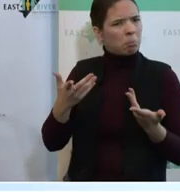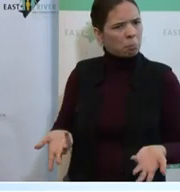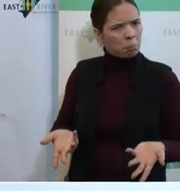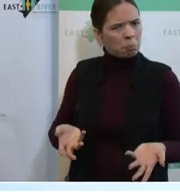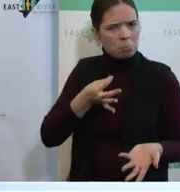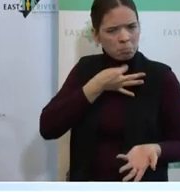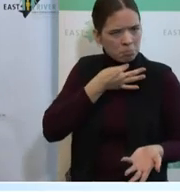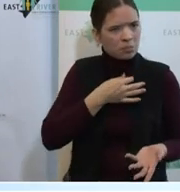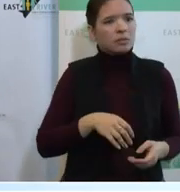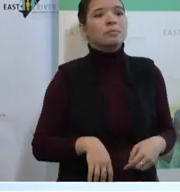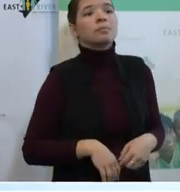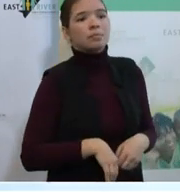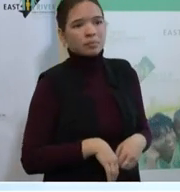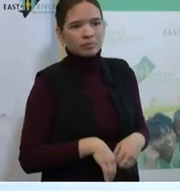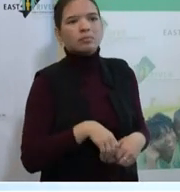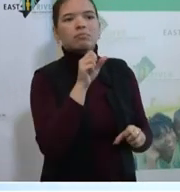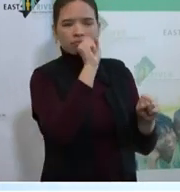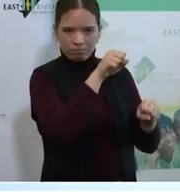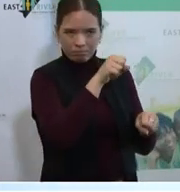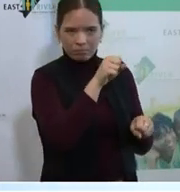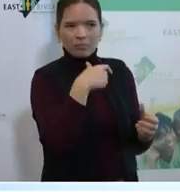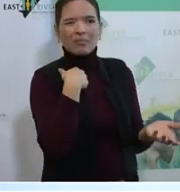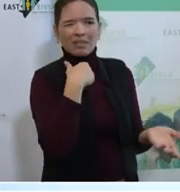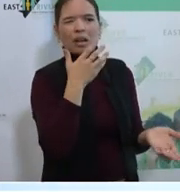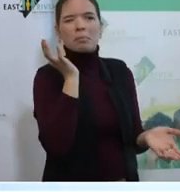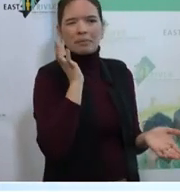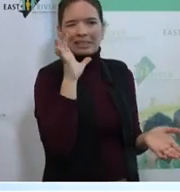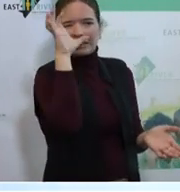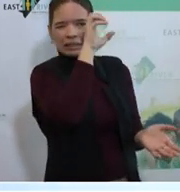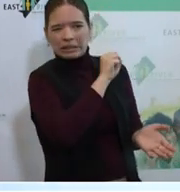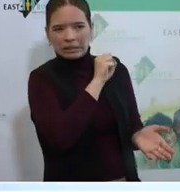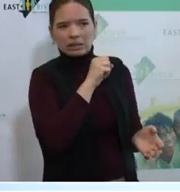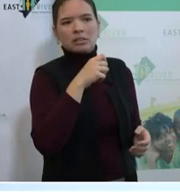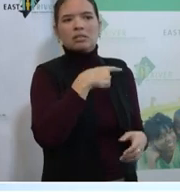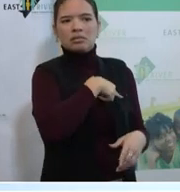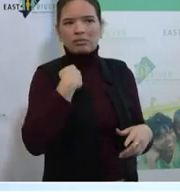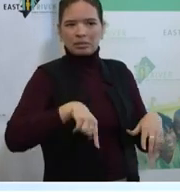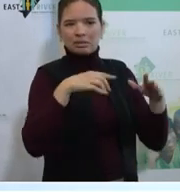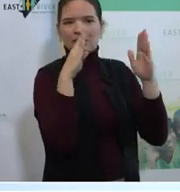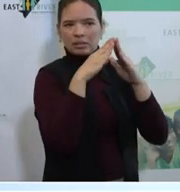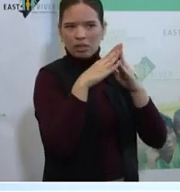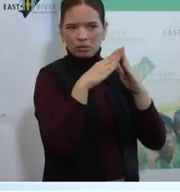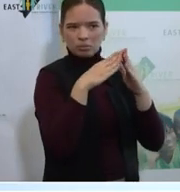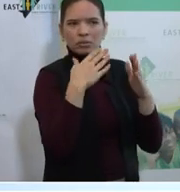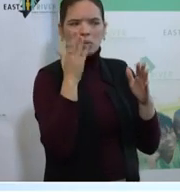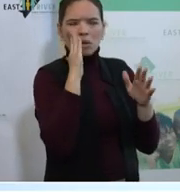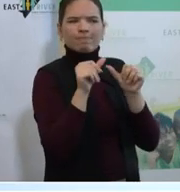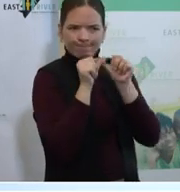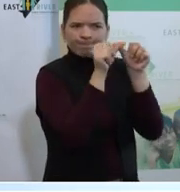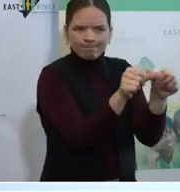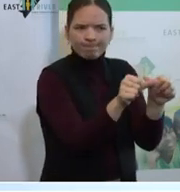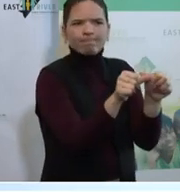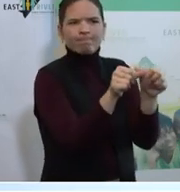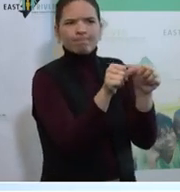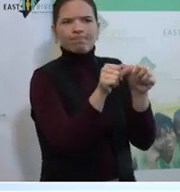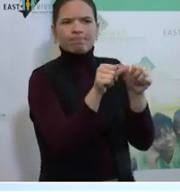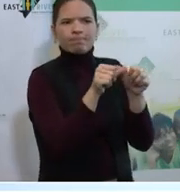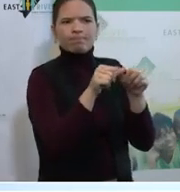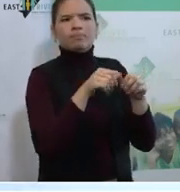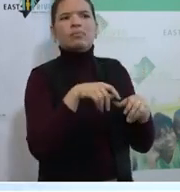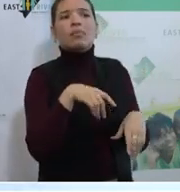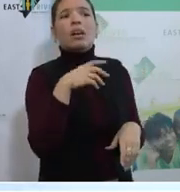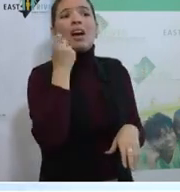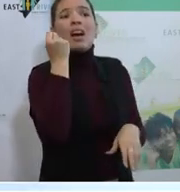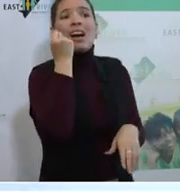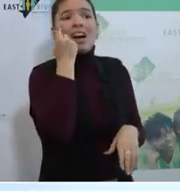that our downtown was kind of holding its own. We didn't see the values decrease in the way that